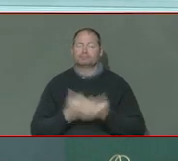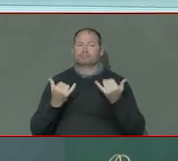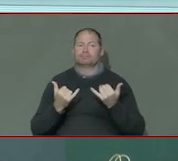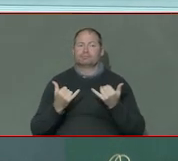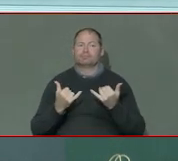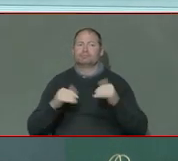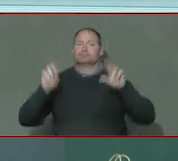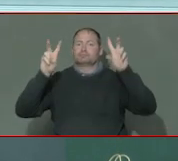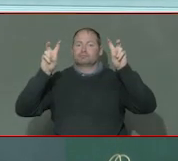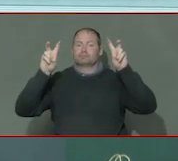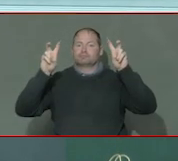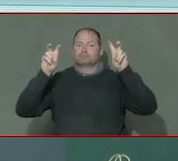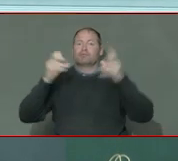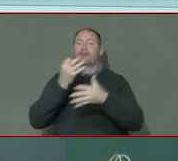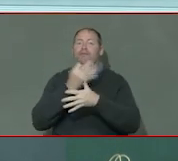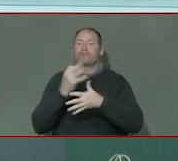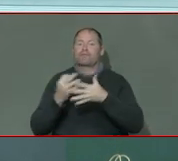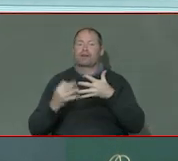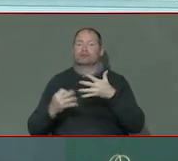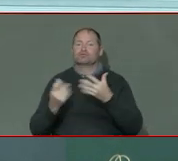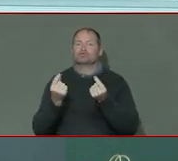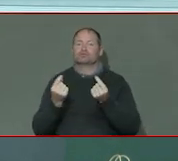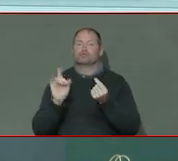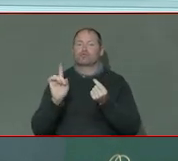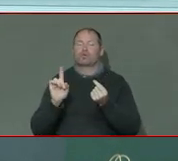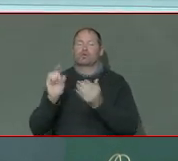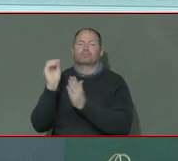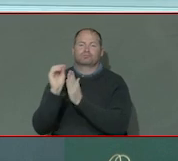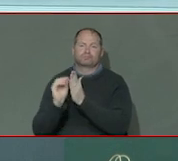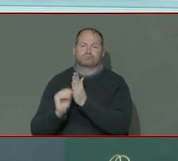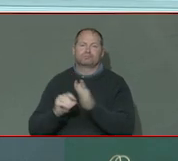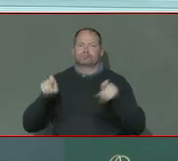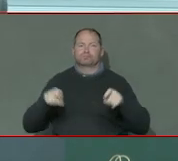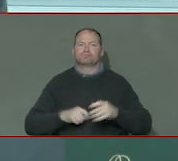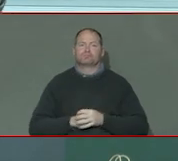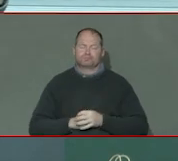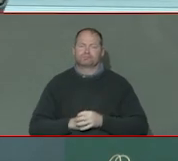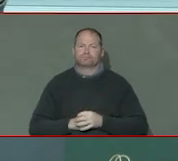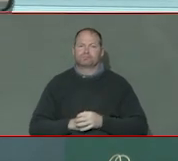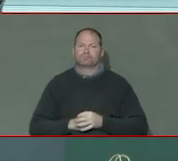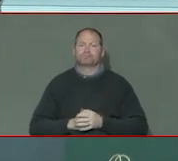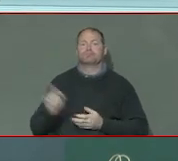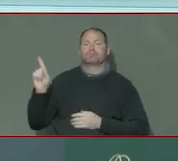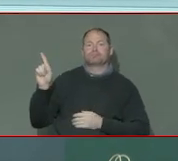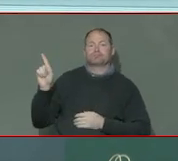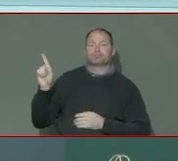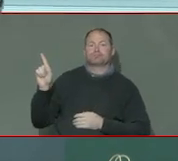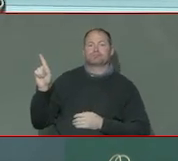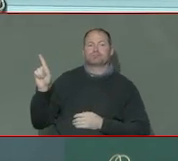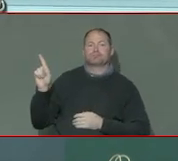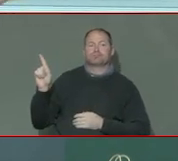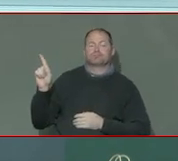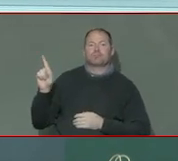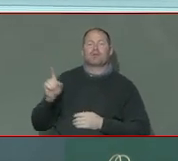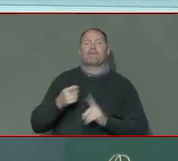of their functions. Okay. You have, this is in Mind the Gap. This is